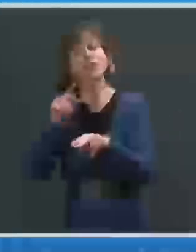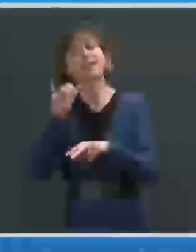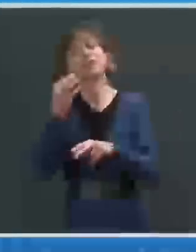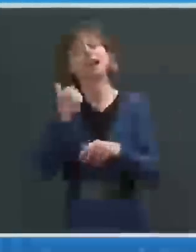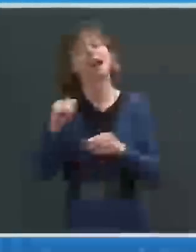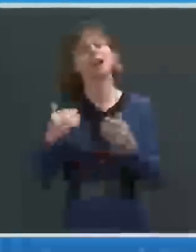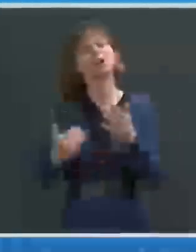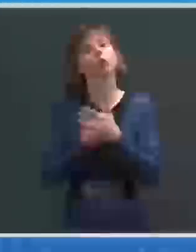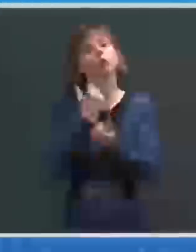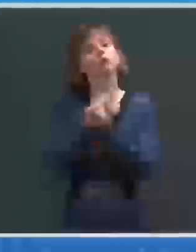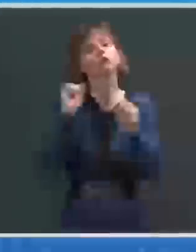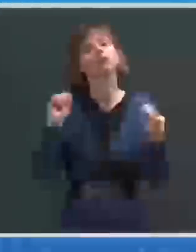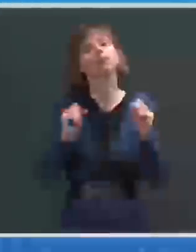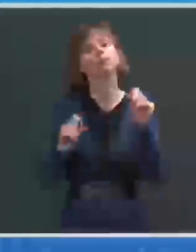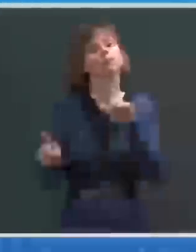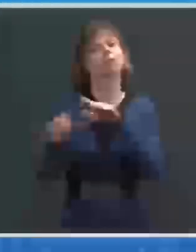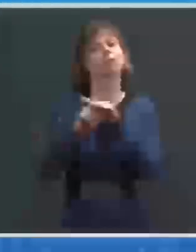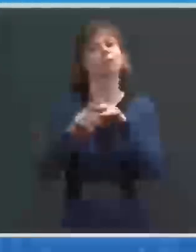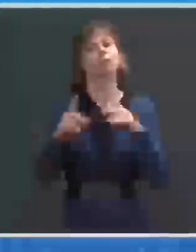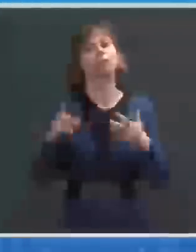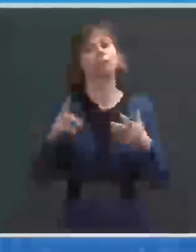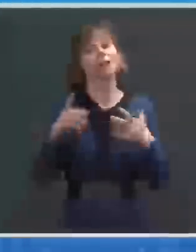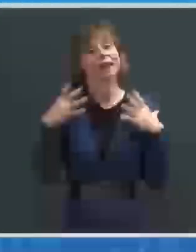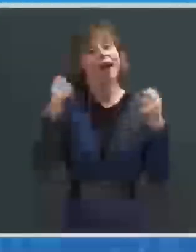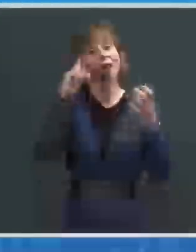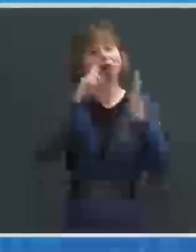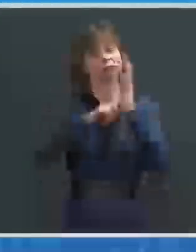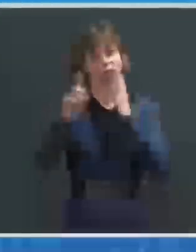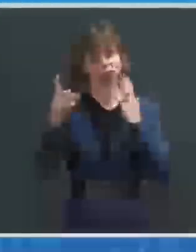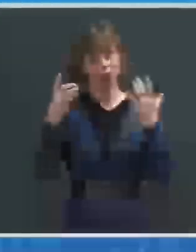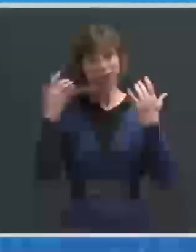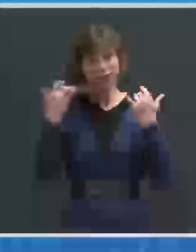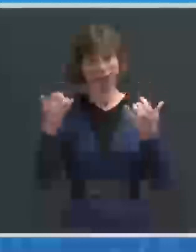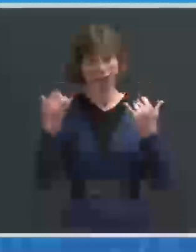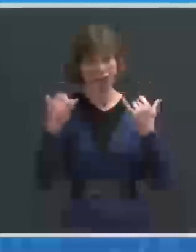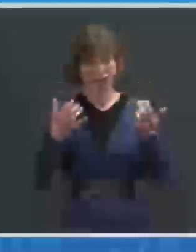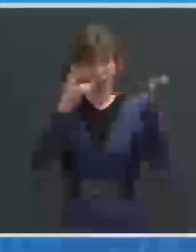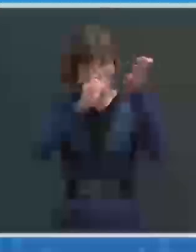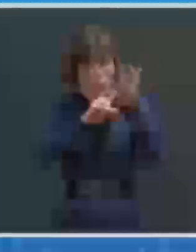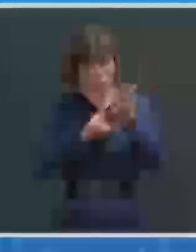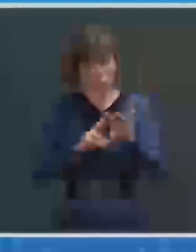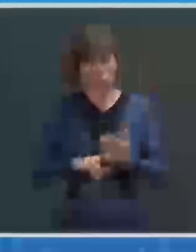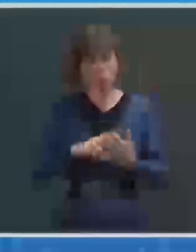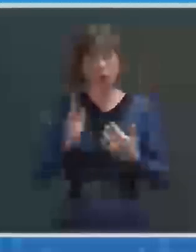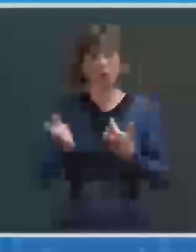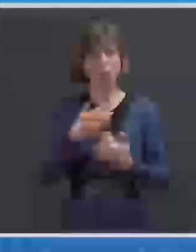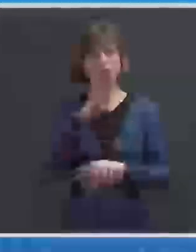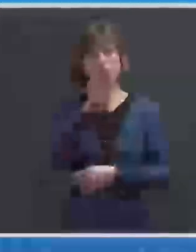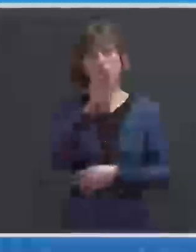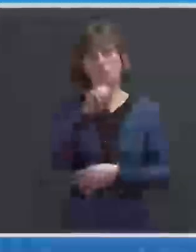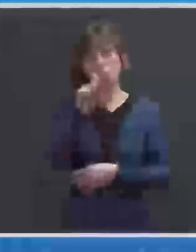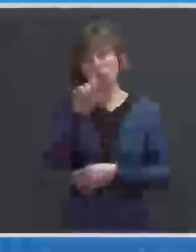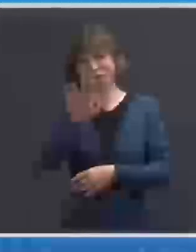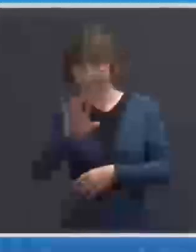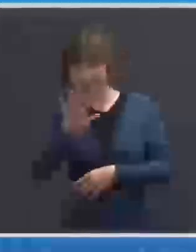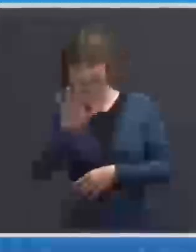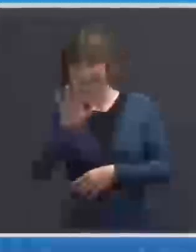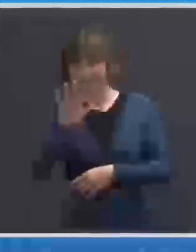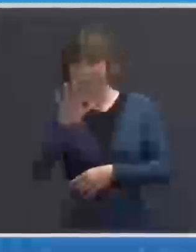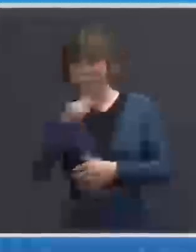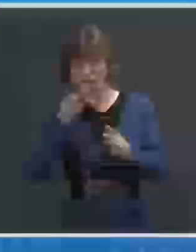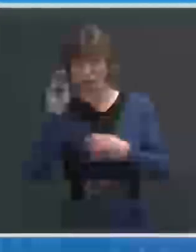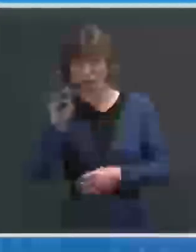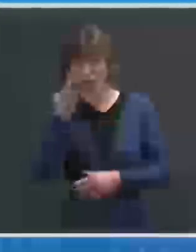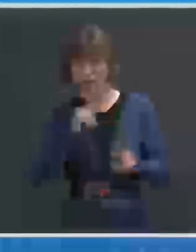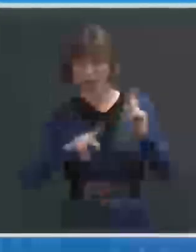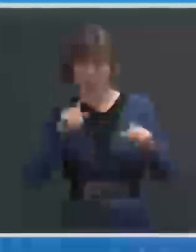new vSafe smartphone-based health checker has now enrolled approximately 4.5 million people to capture patient-reported side